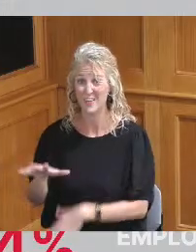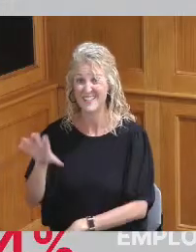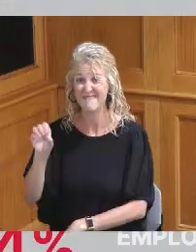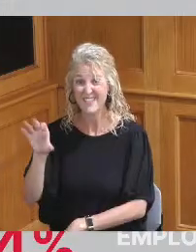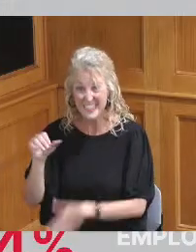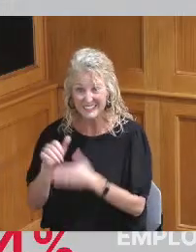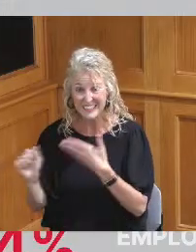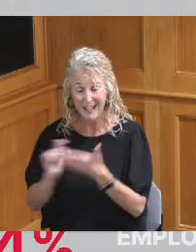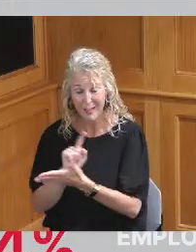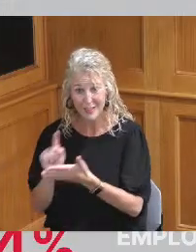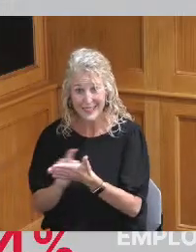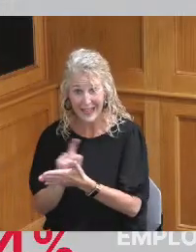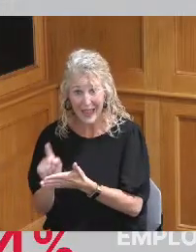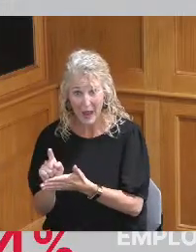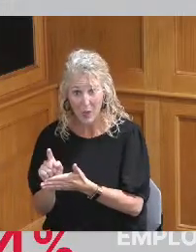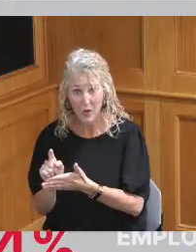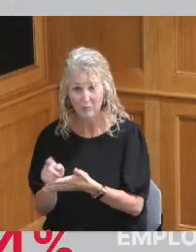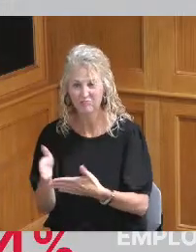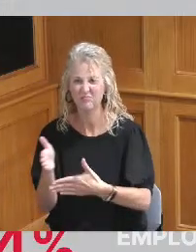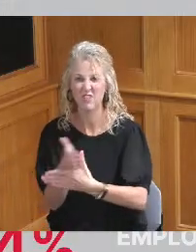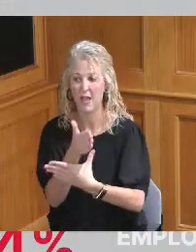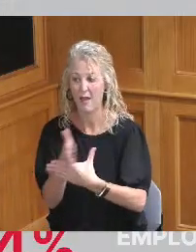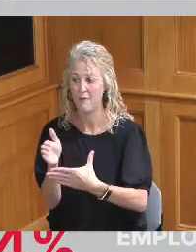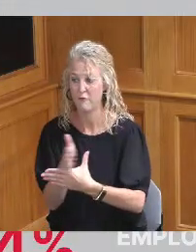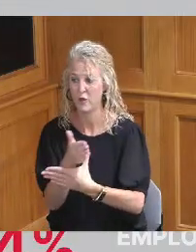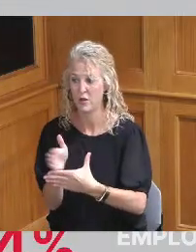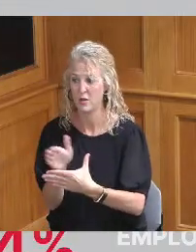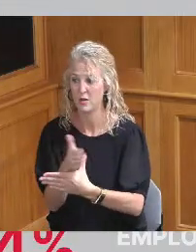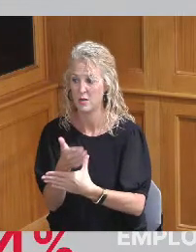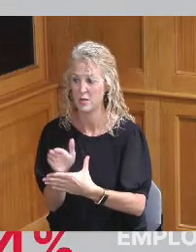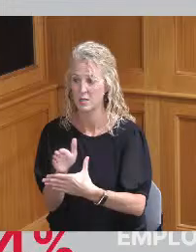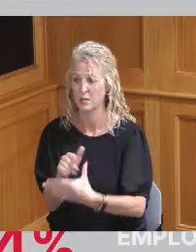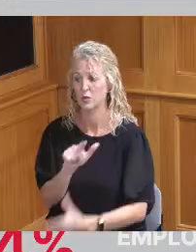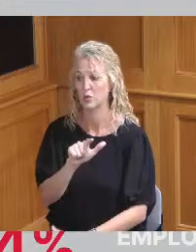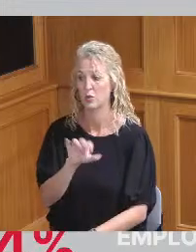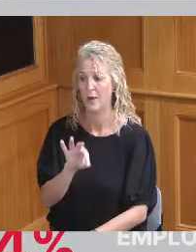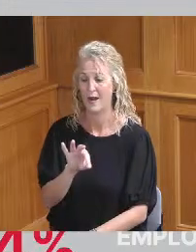hour. The median hourly rate is